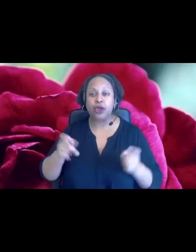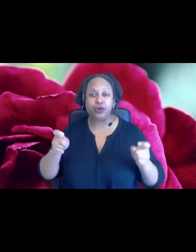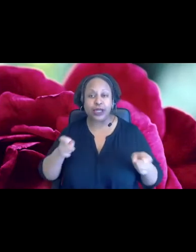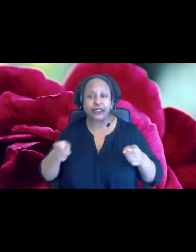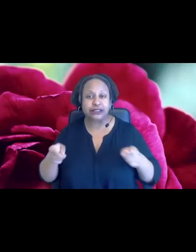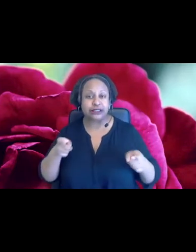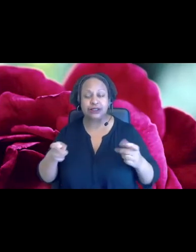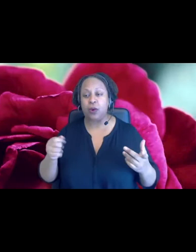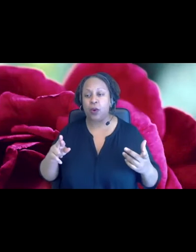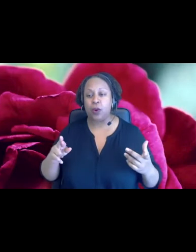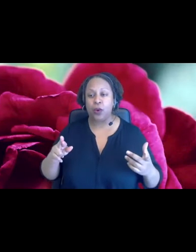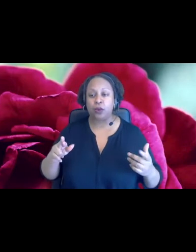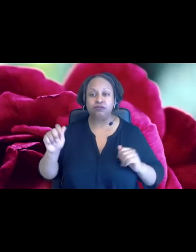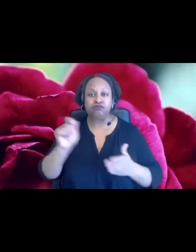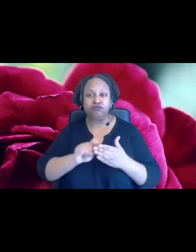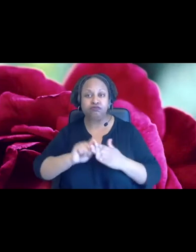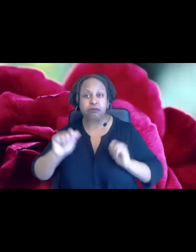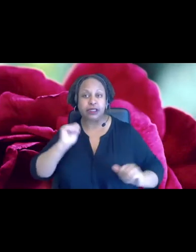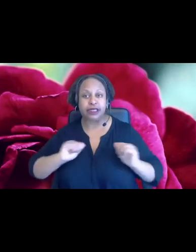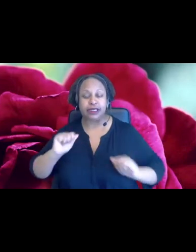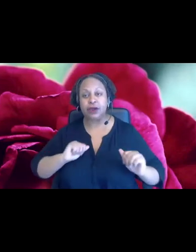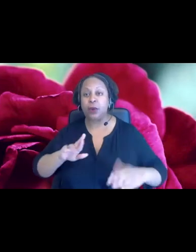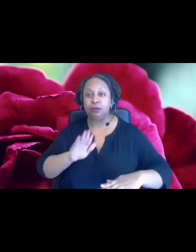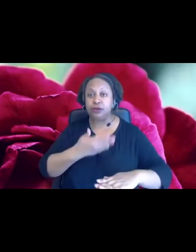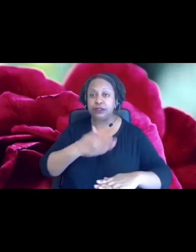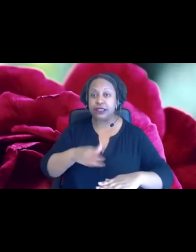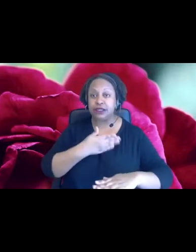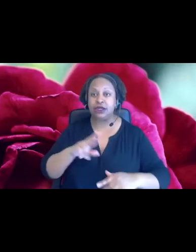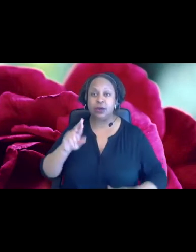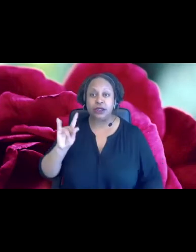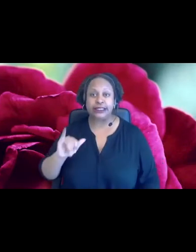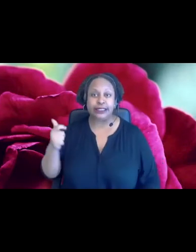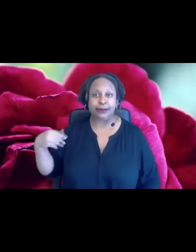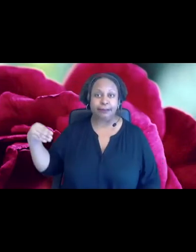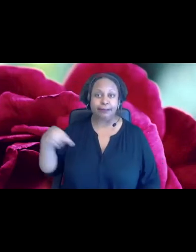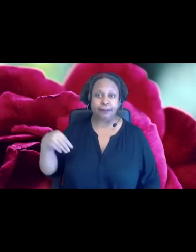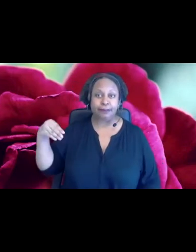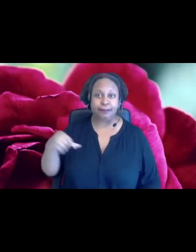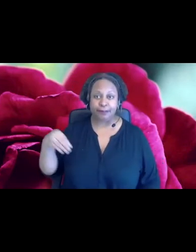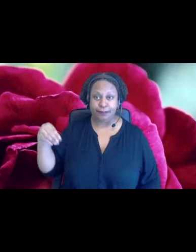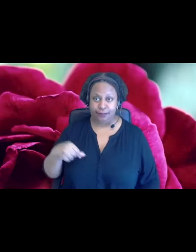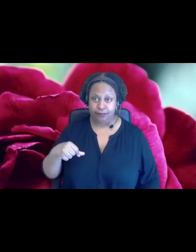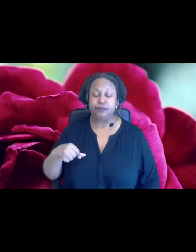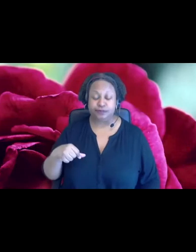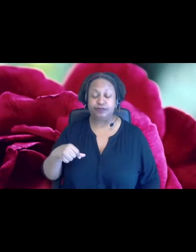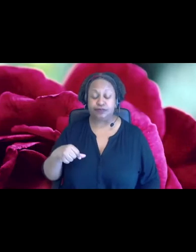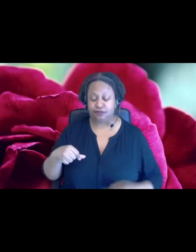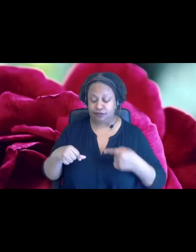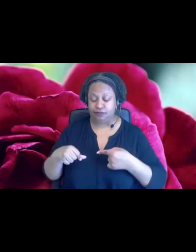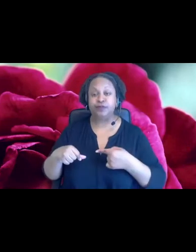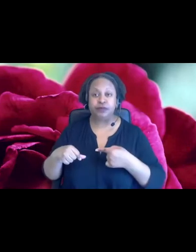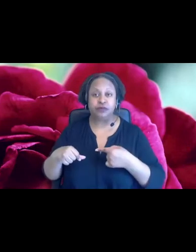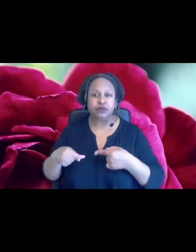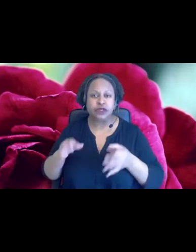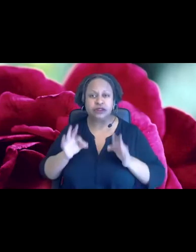directing or a playwright, for example, or music. That can be, you can decide